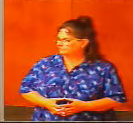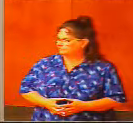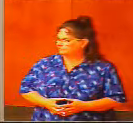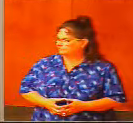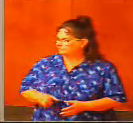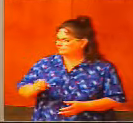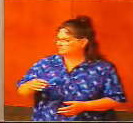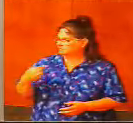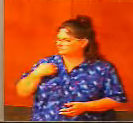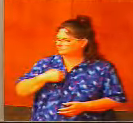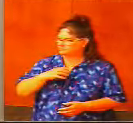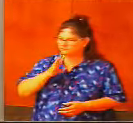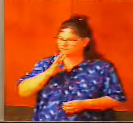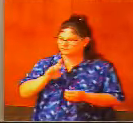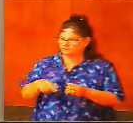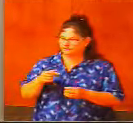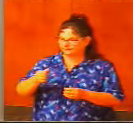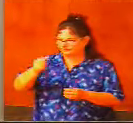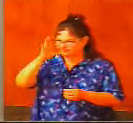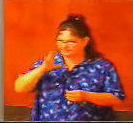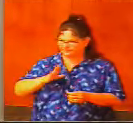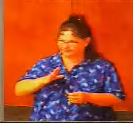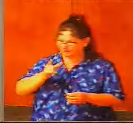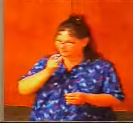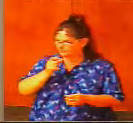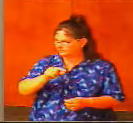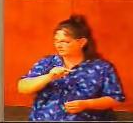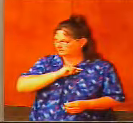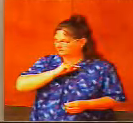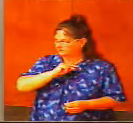And so we're talking about a man who was guilty as charged.